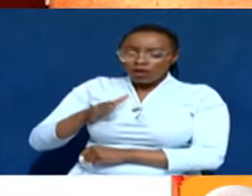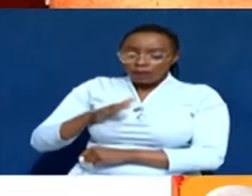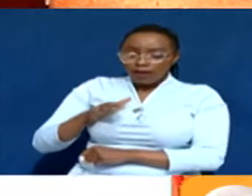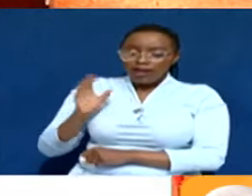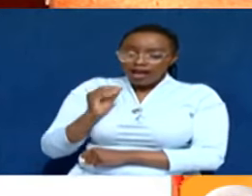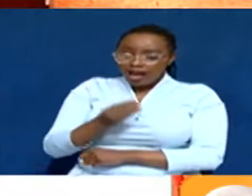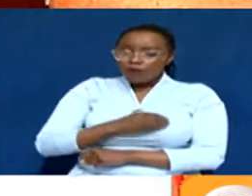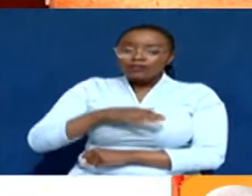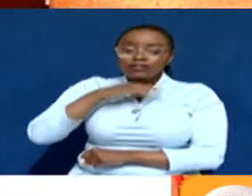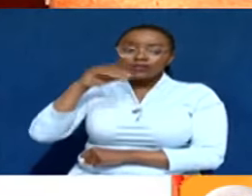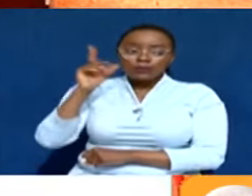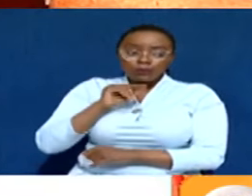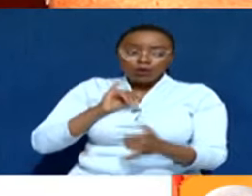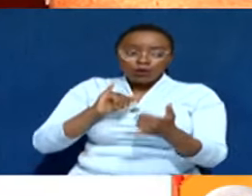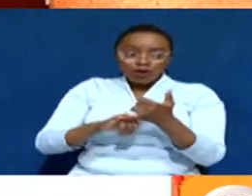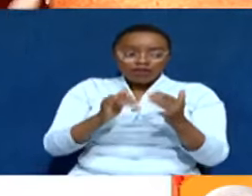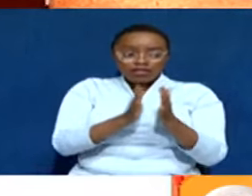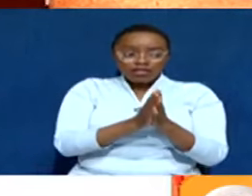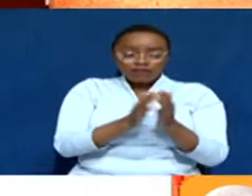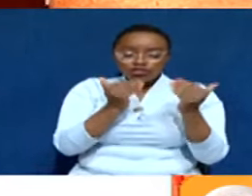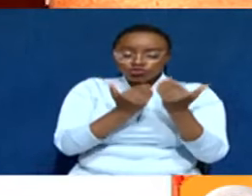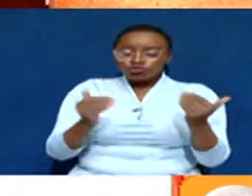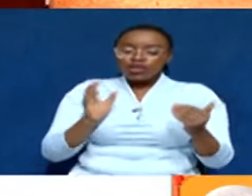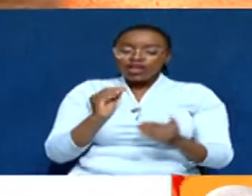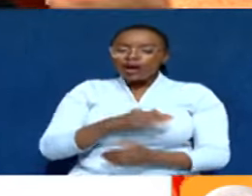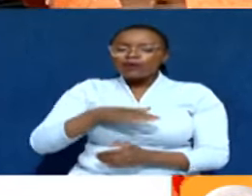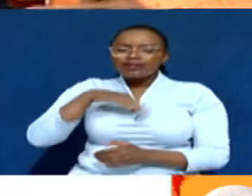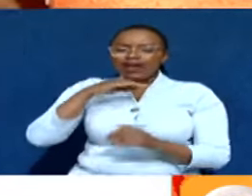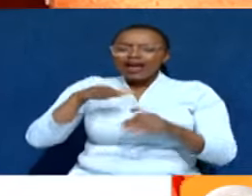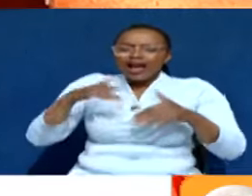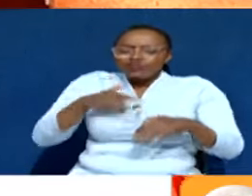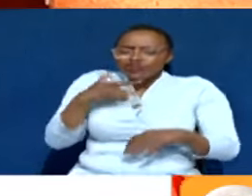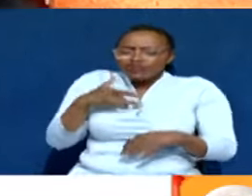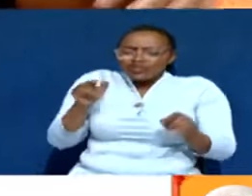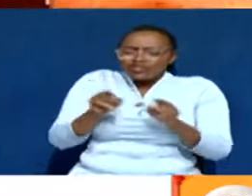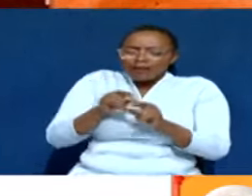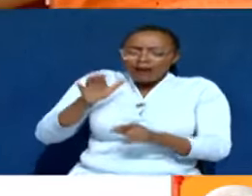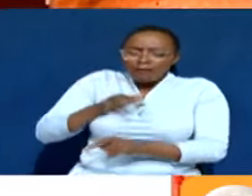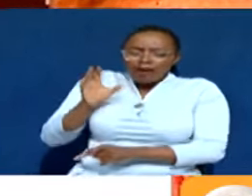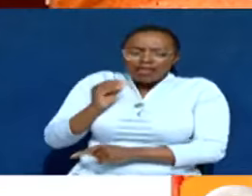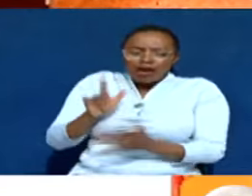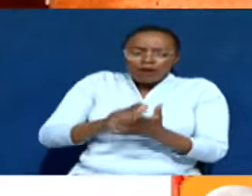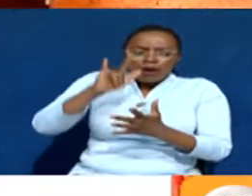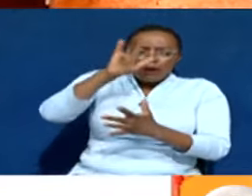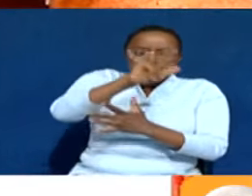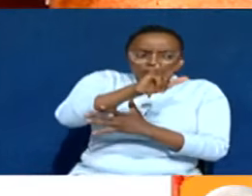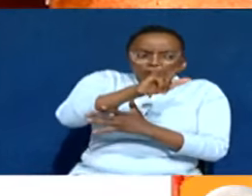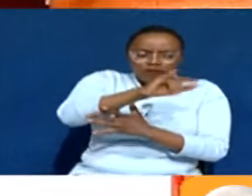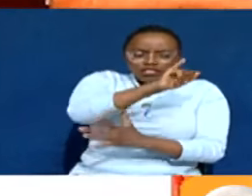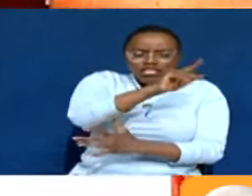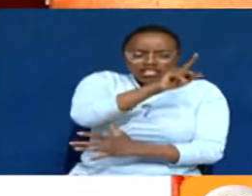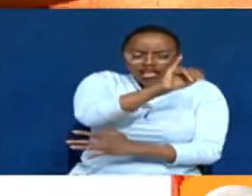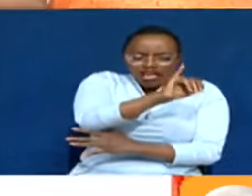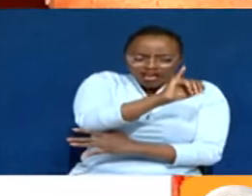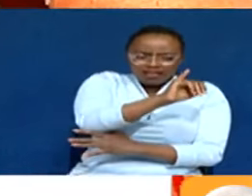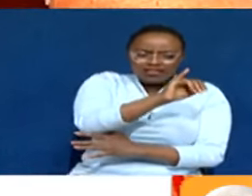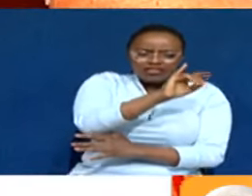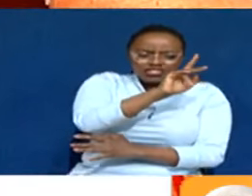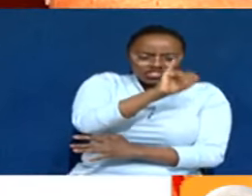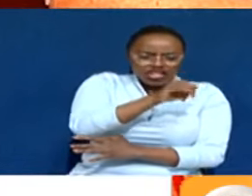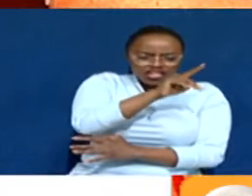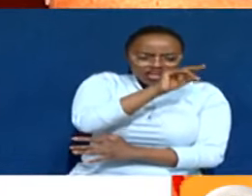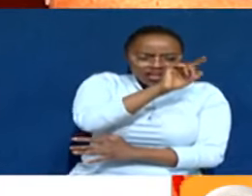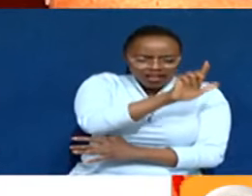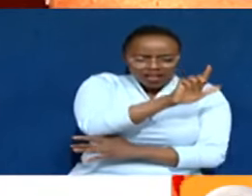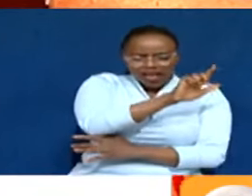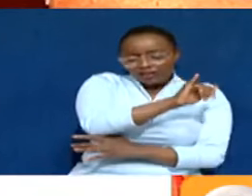wetu, tunapoteza mabibi zetu, tunapoteza watoto wetu. How do you feel when our mothers go in the JKL kuchukua watoto,